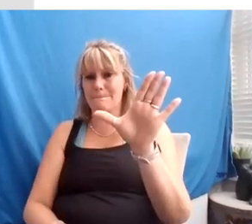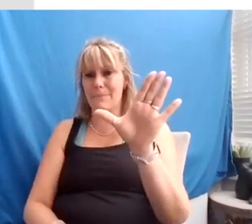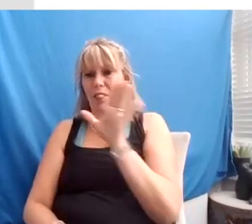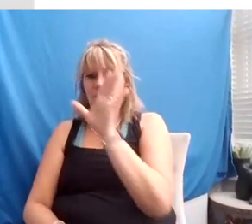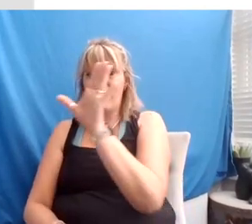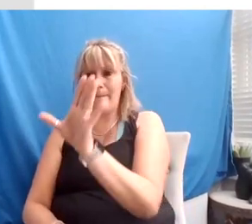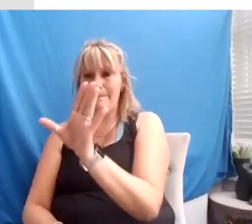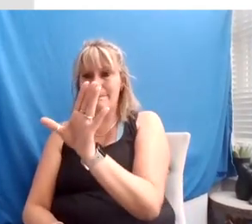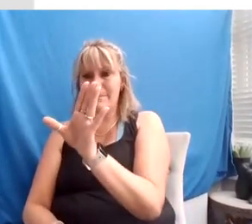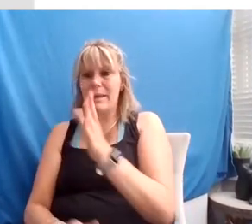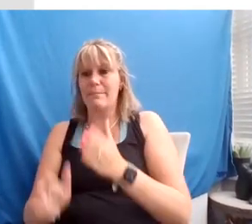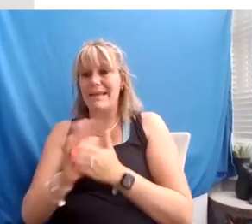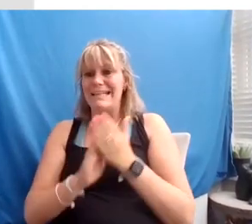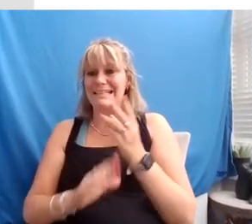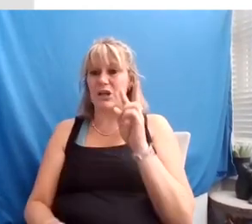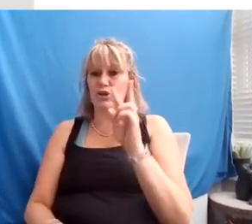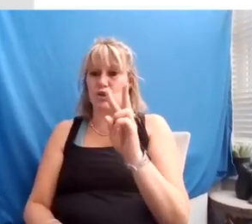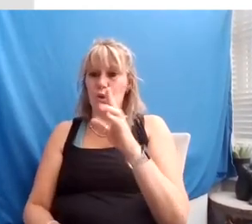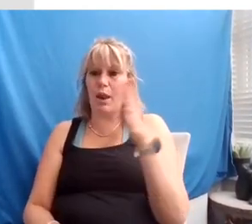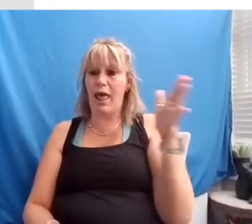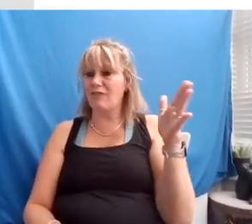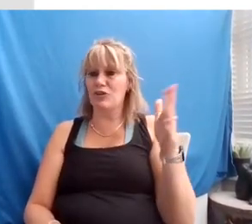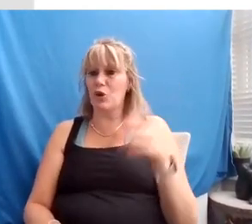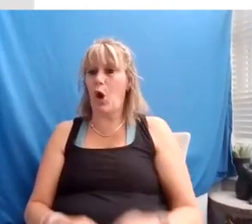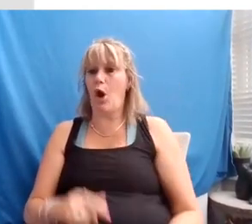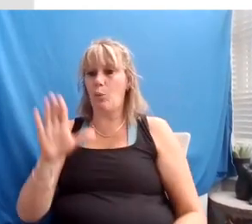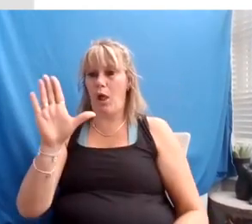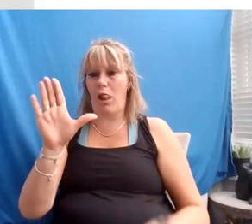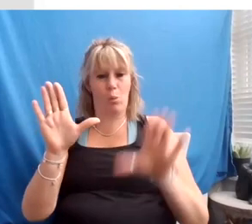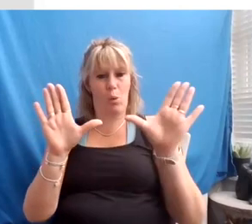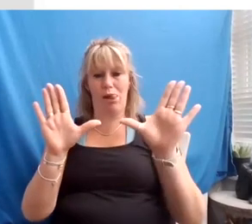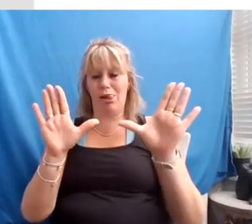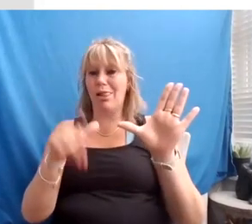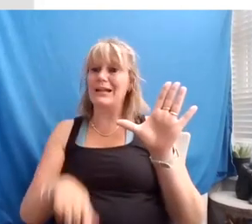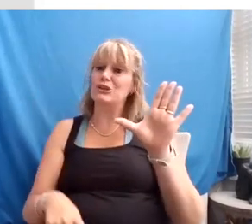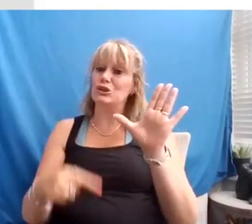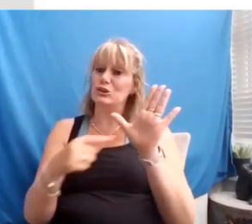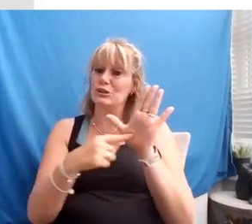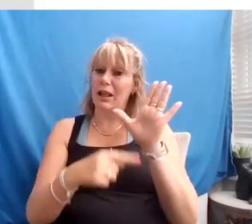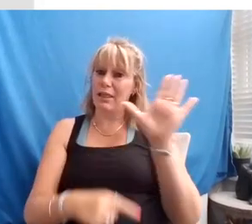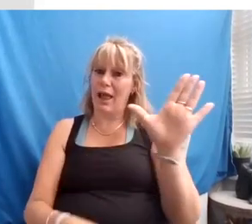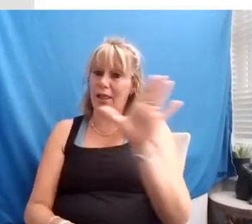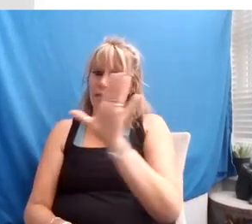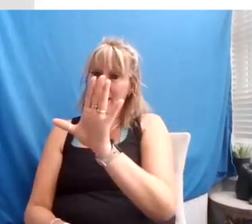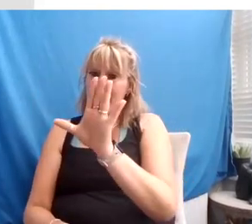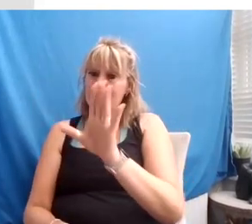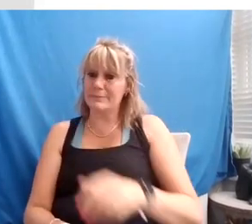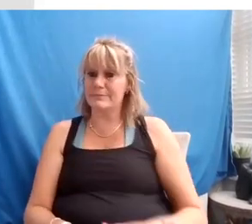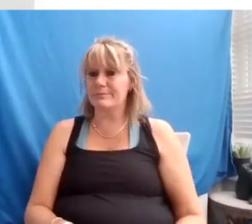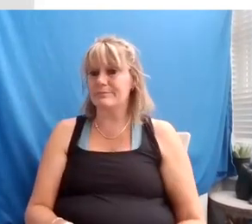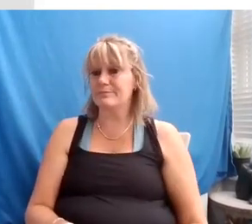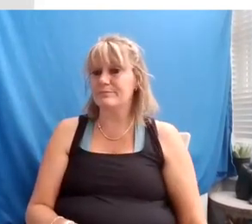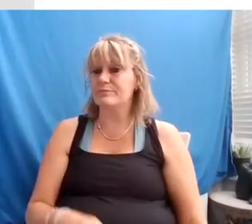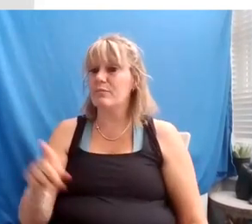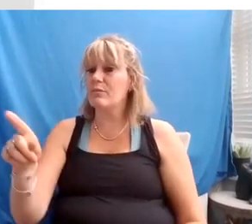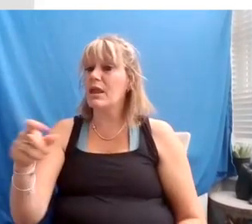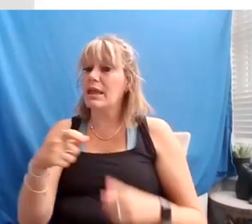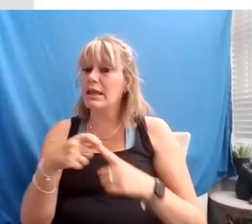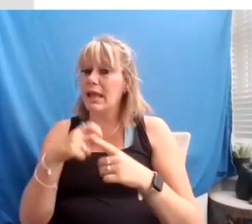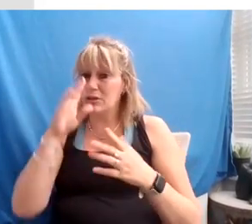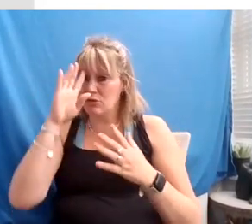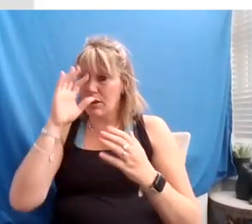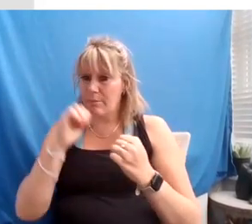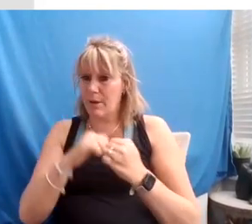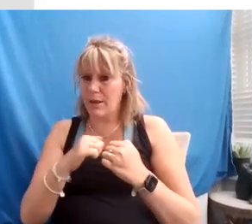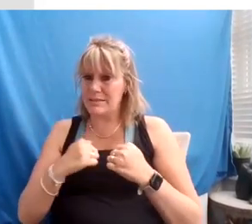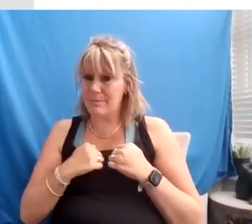they're two left hands, they're not a left hand and a right hand. So it's actually a portrait of a couple. It reminds me of the